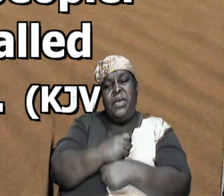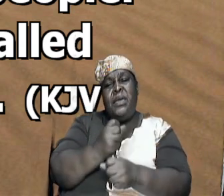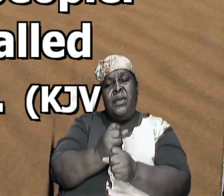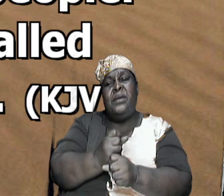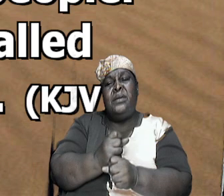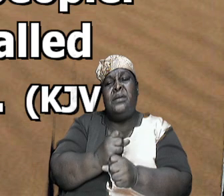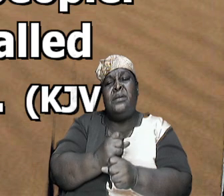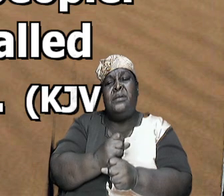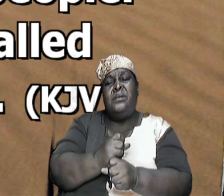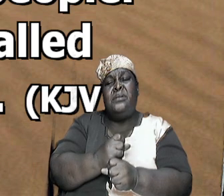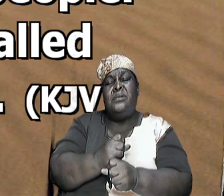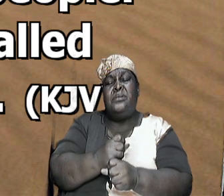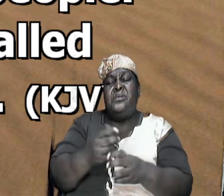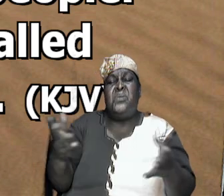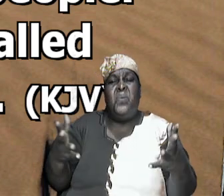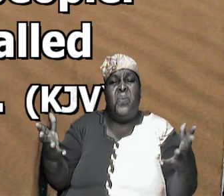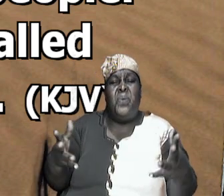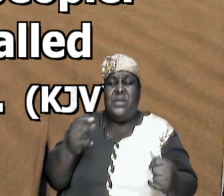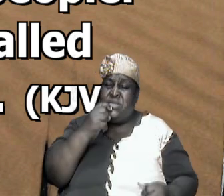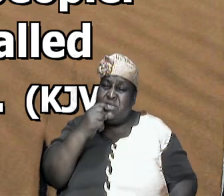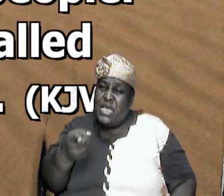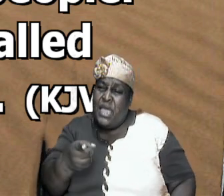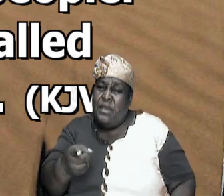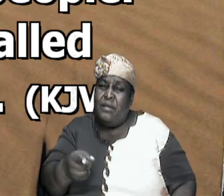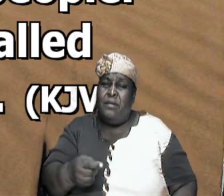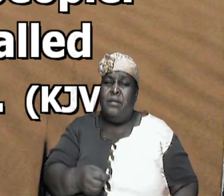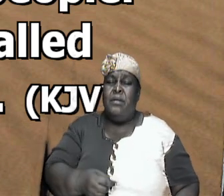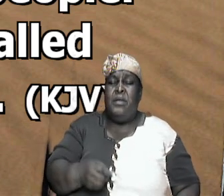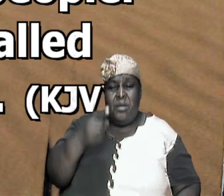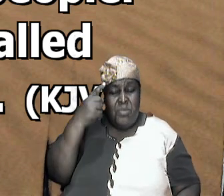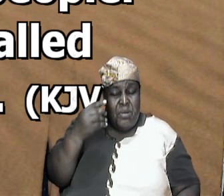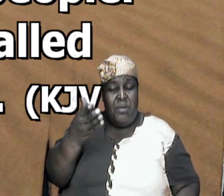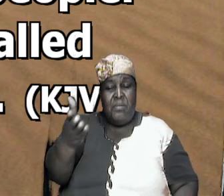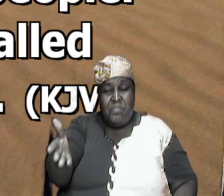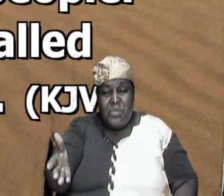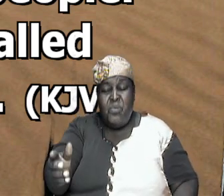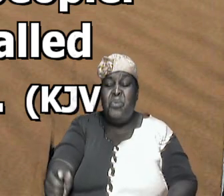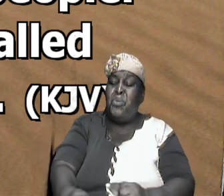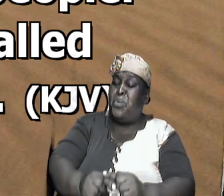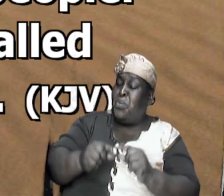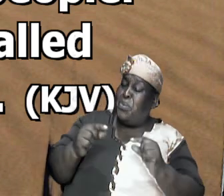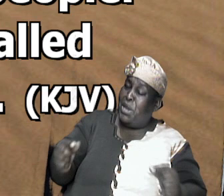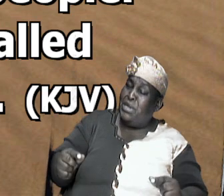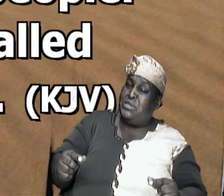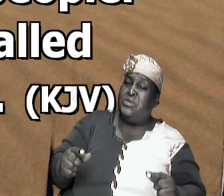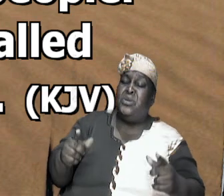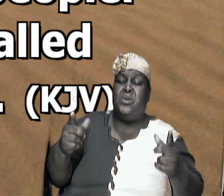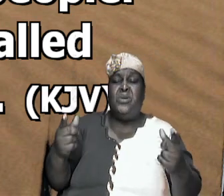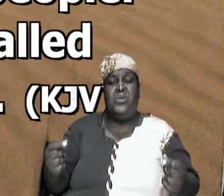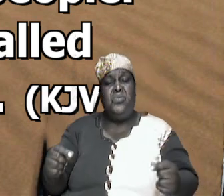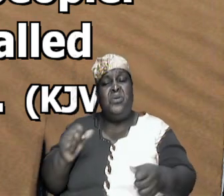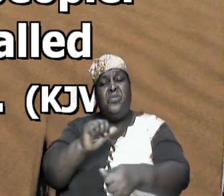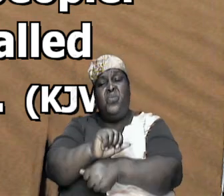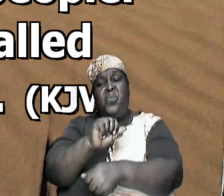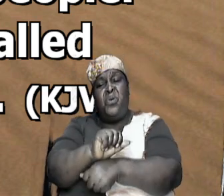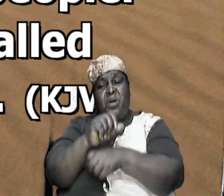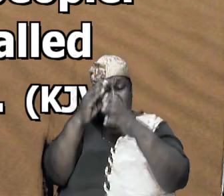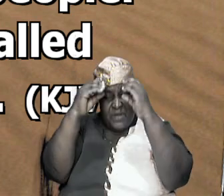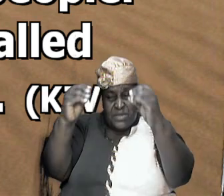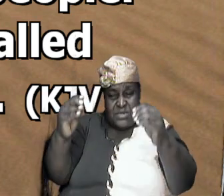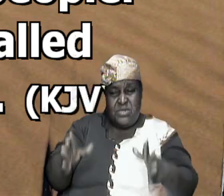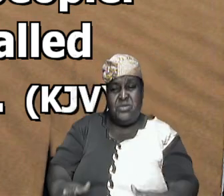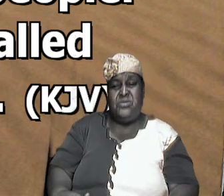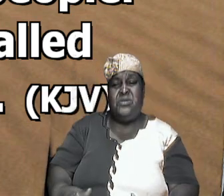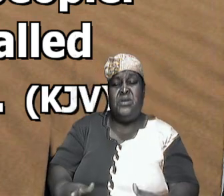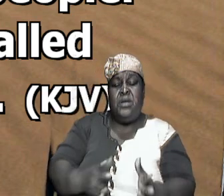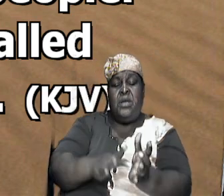had preceded. So it was because they were great, they were doing the work of a teacher. The Bible said